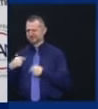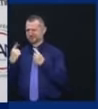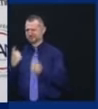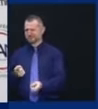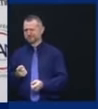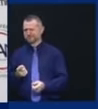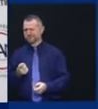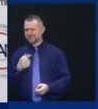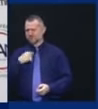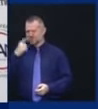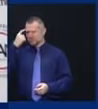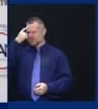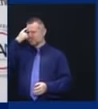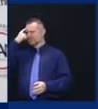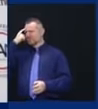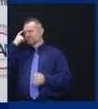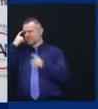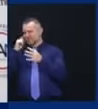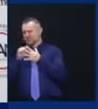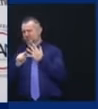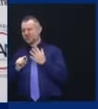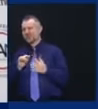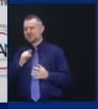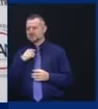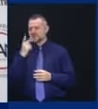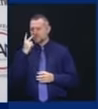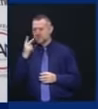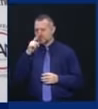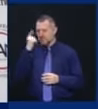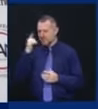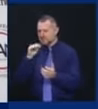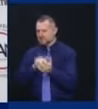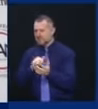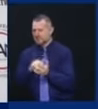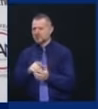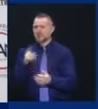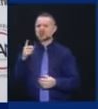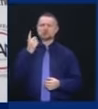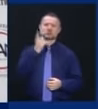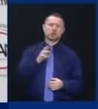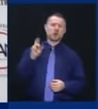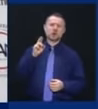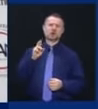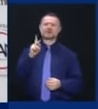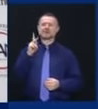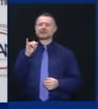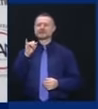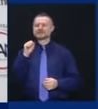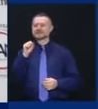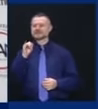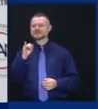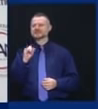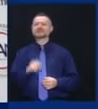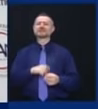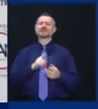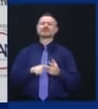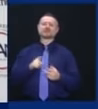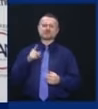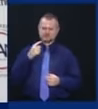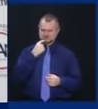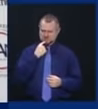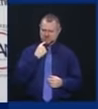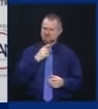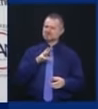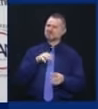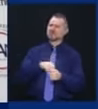skeptical. But as I saw Black doctors like Dr. Kizzy Corbett step up and say I was part of making this